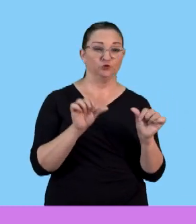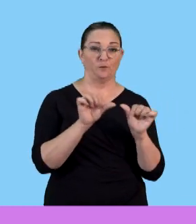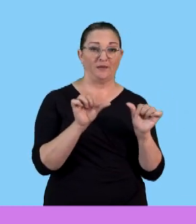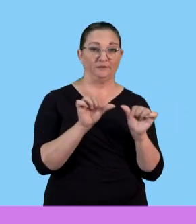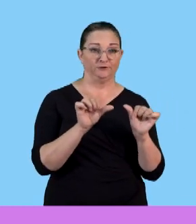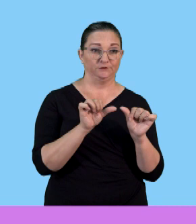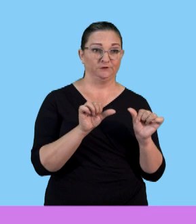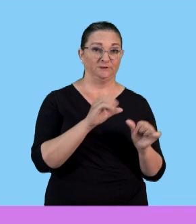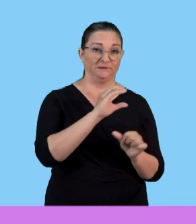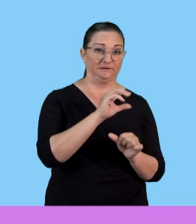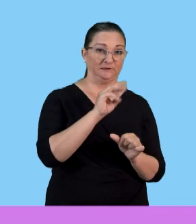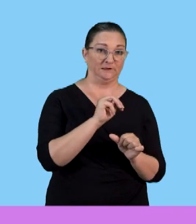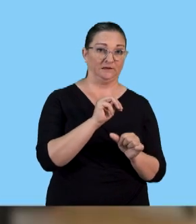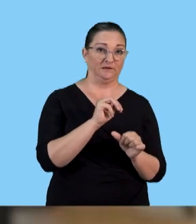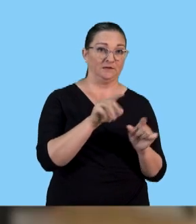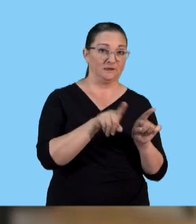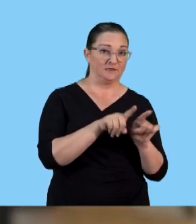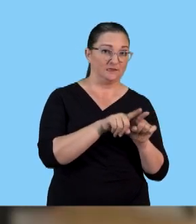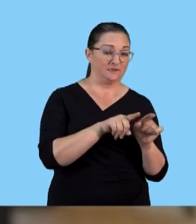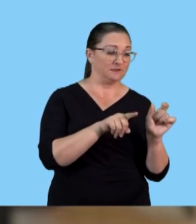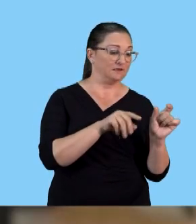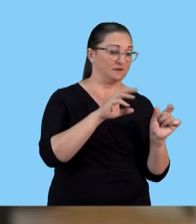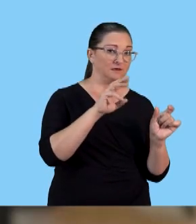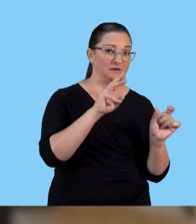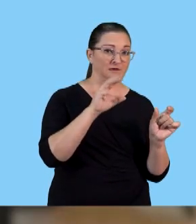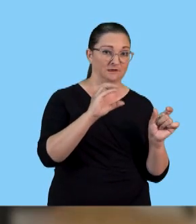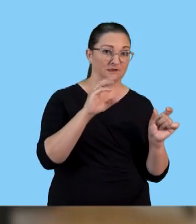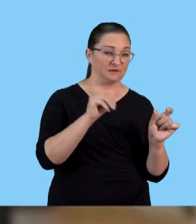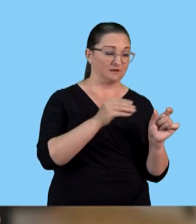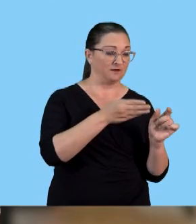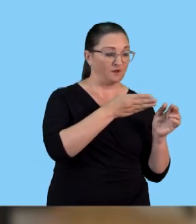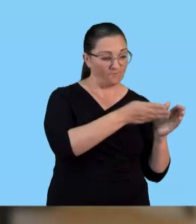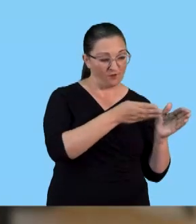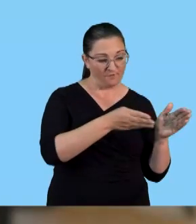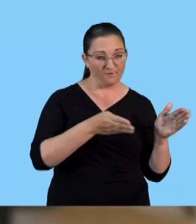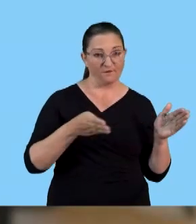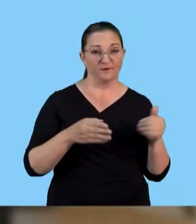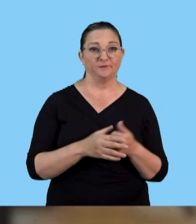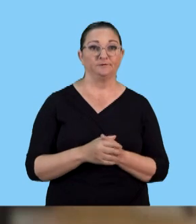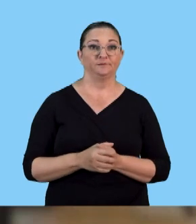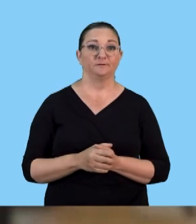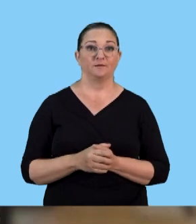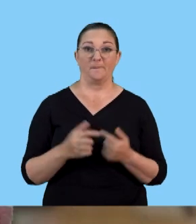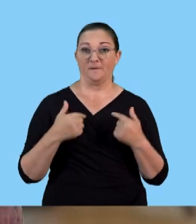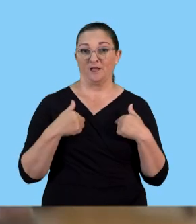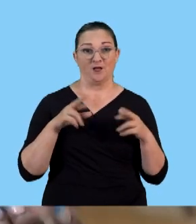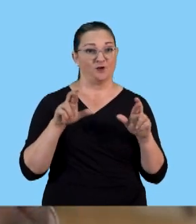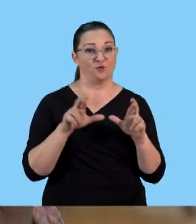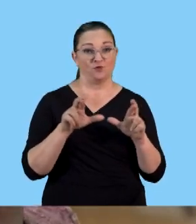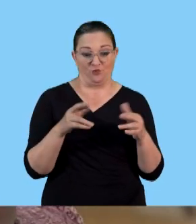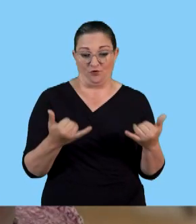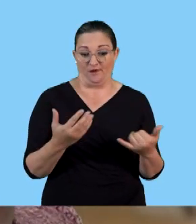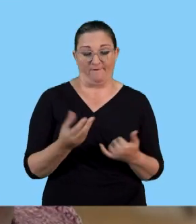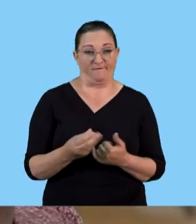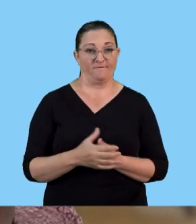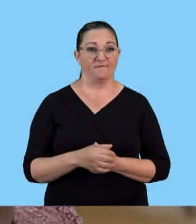appropriate measurement there. If it's centimeters, you'll be following the centimeters. If it's millimeters, you'll be following the centimeters. It's just that I don't